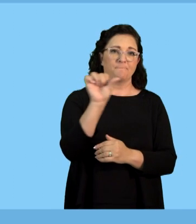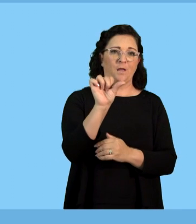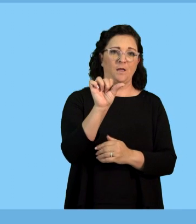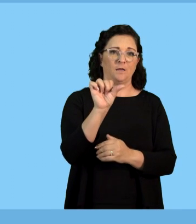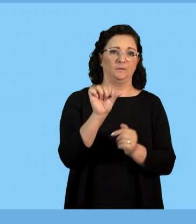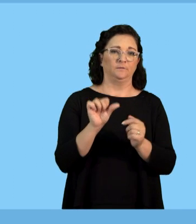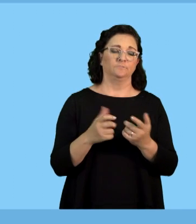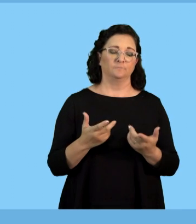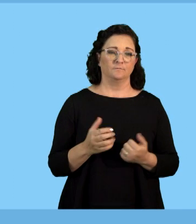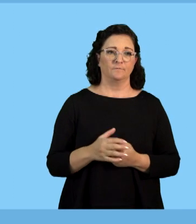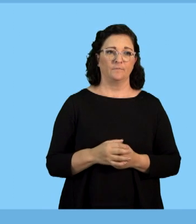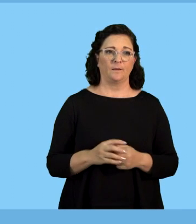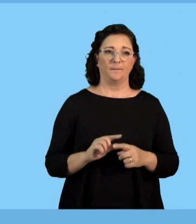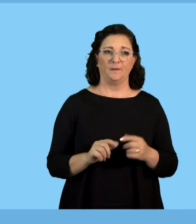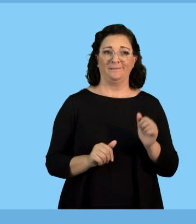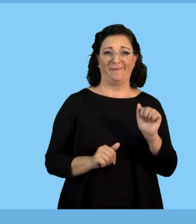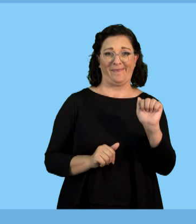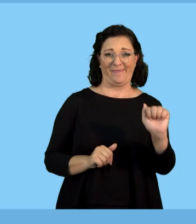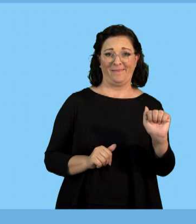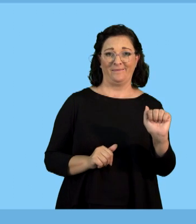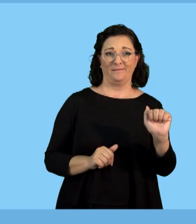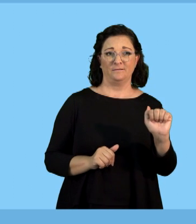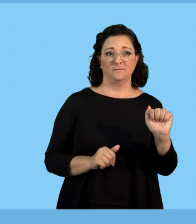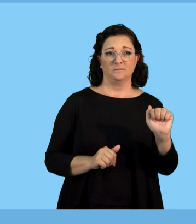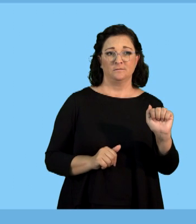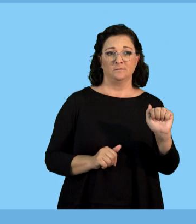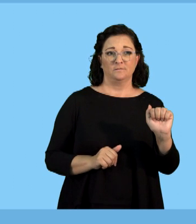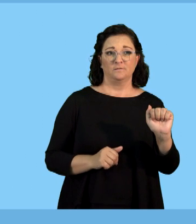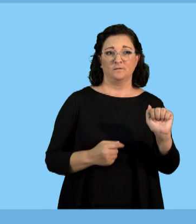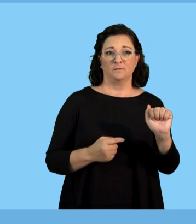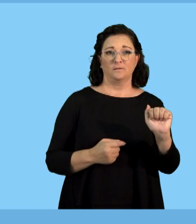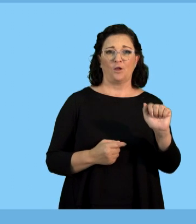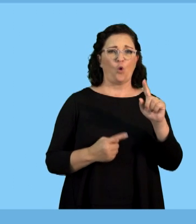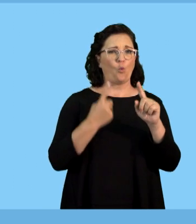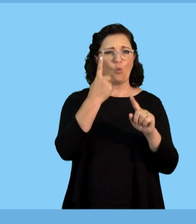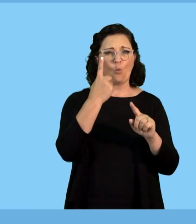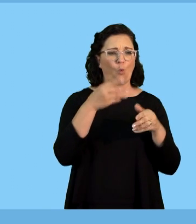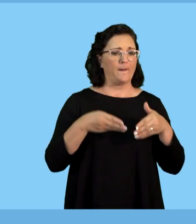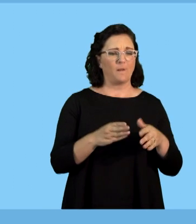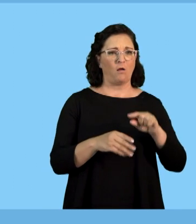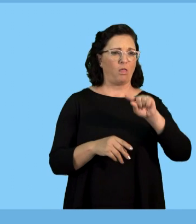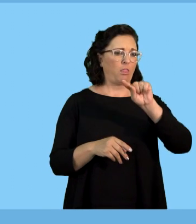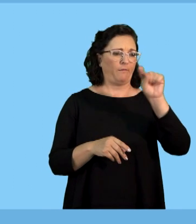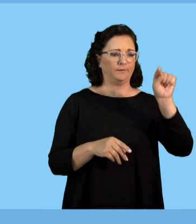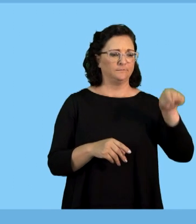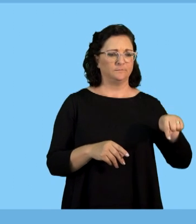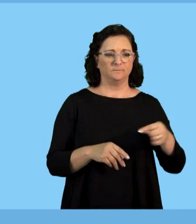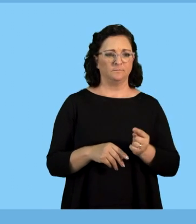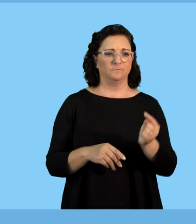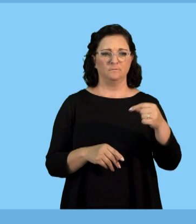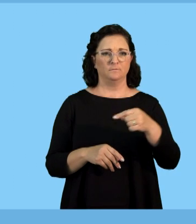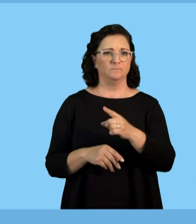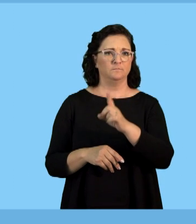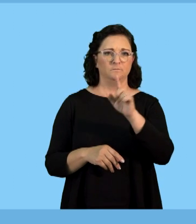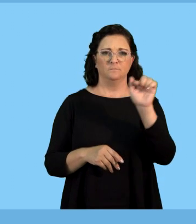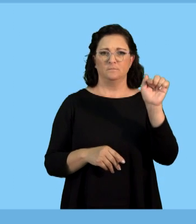back to the terminal. So in graph, or in circuit A, the current only took one path. There was only just